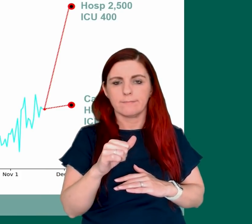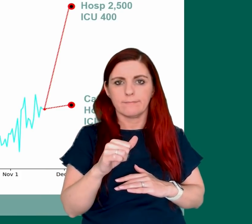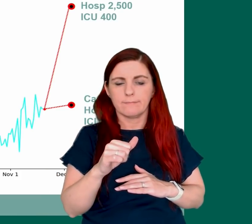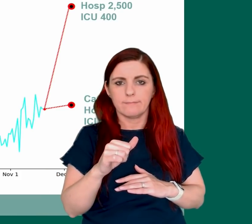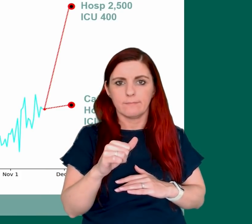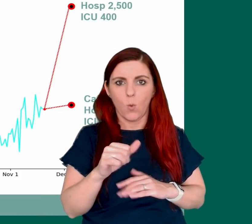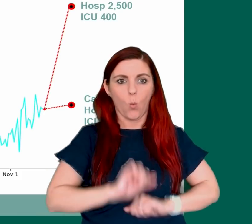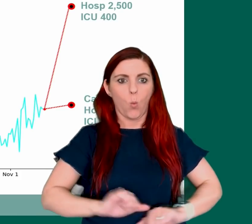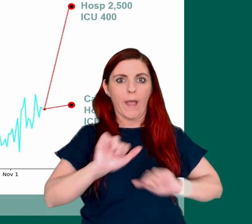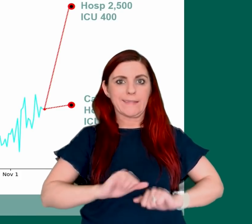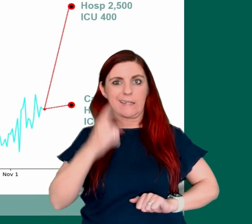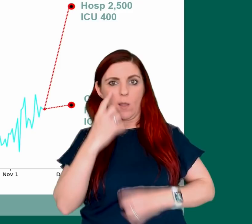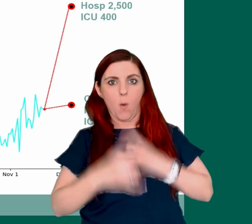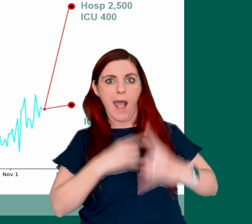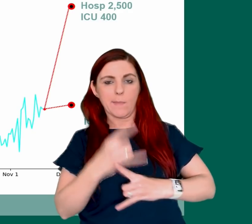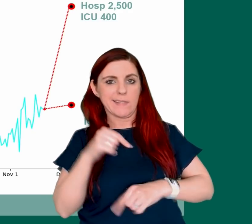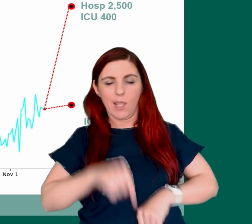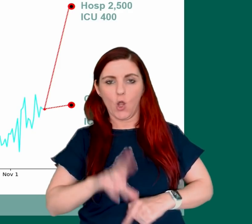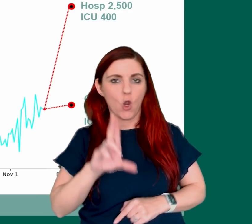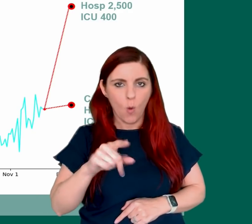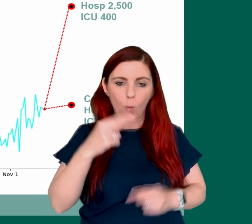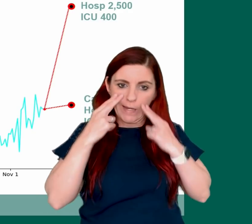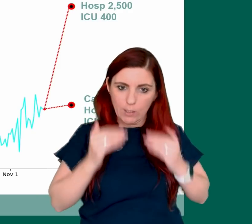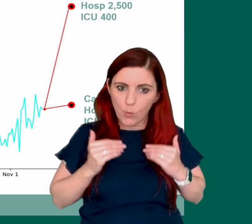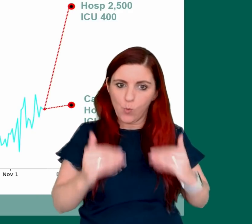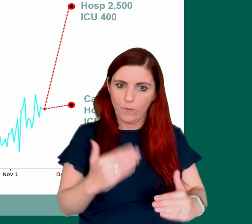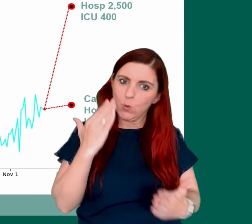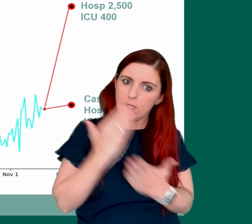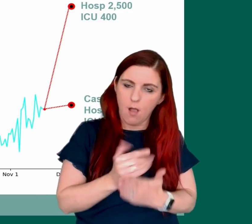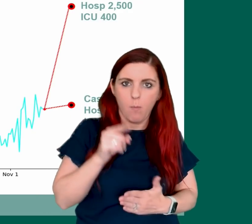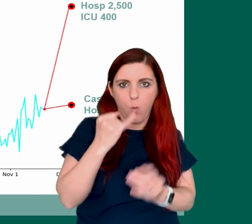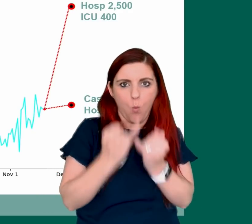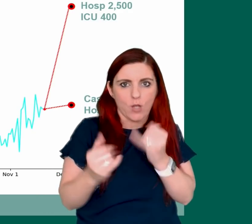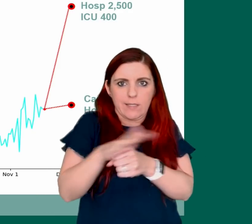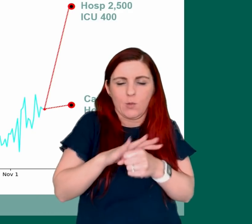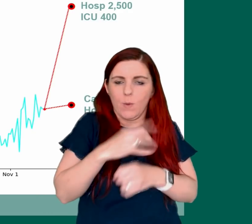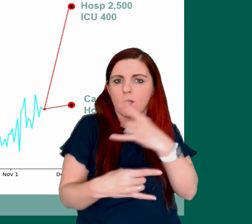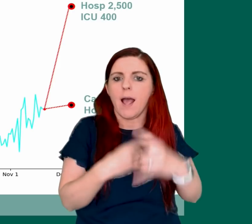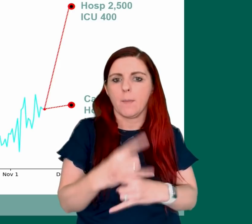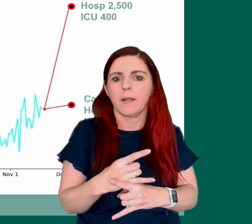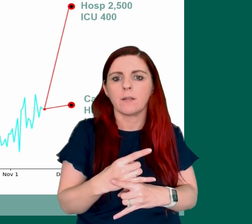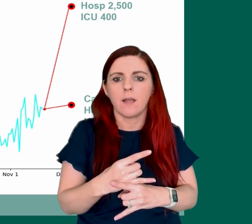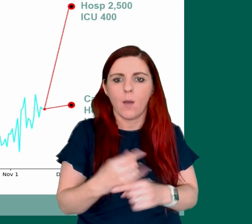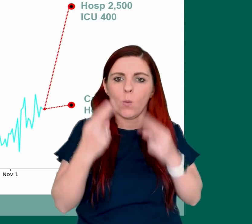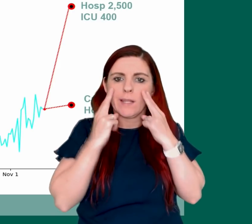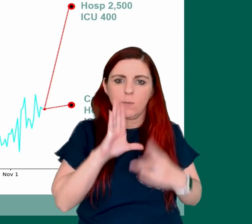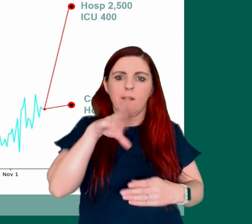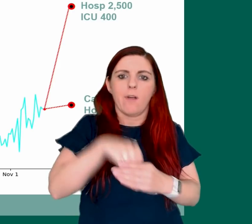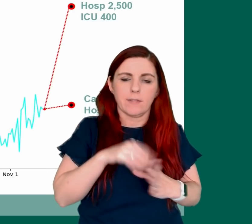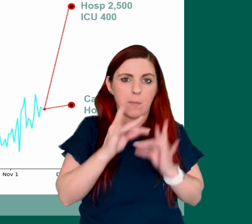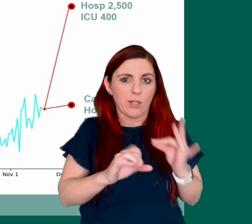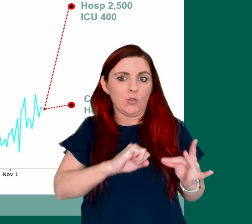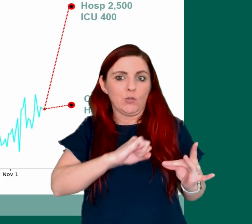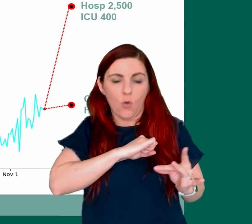we're watching this play out in front of us. We all can and should play our part in making sure that it's that at